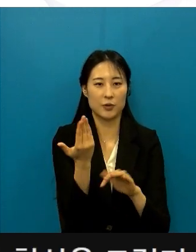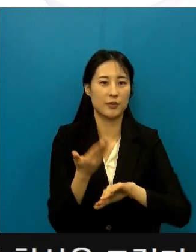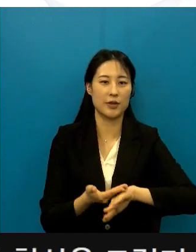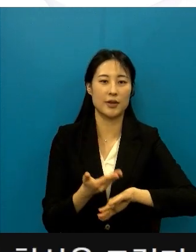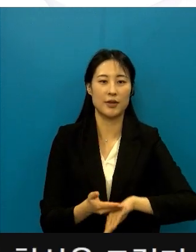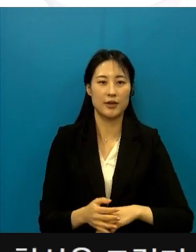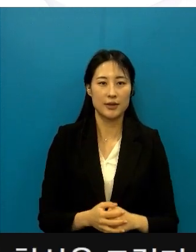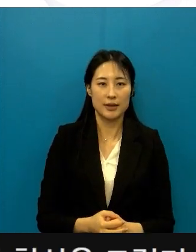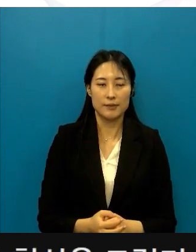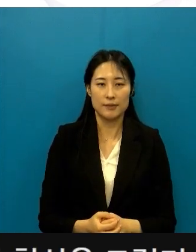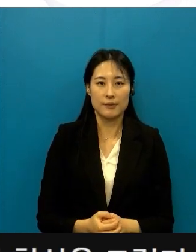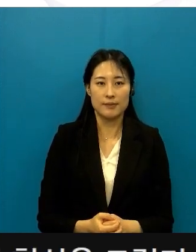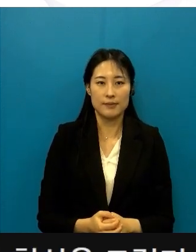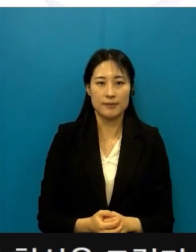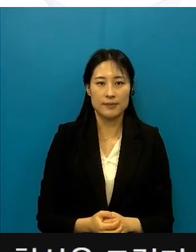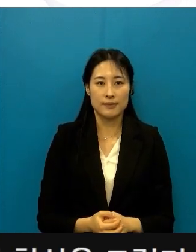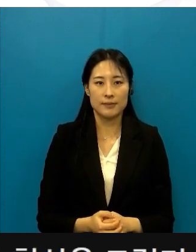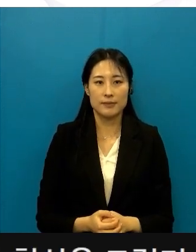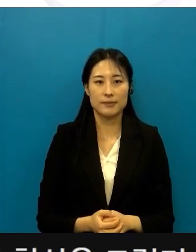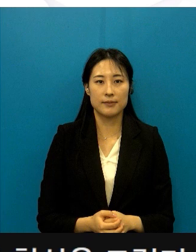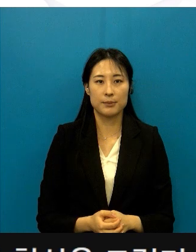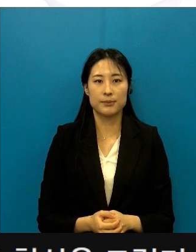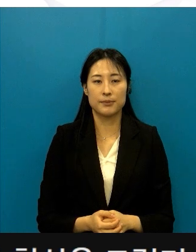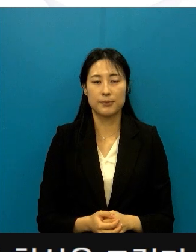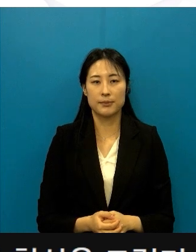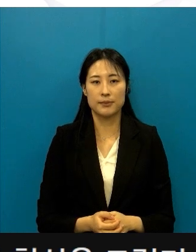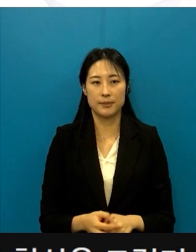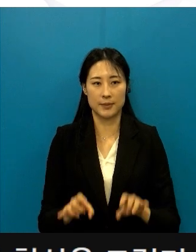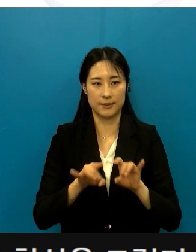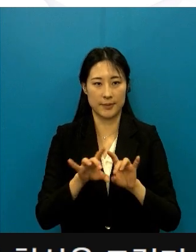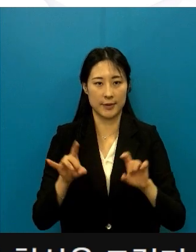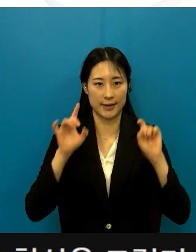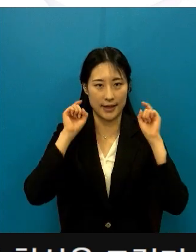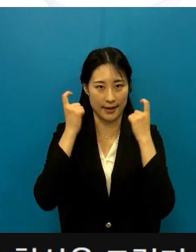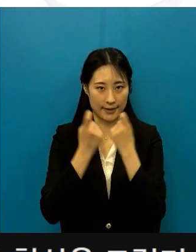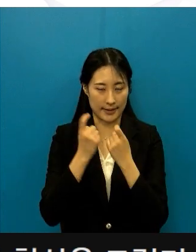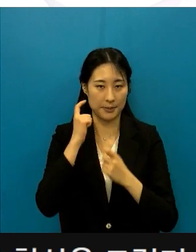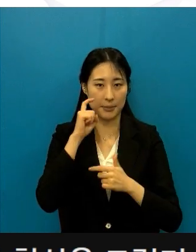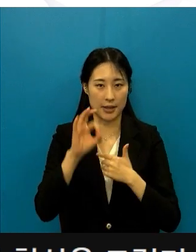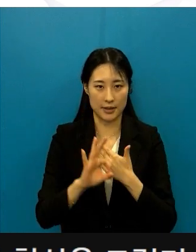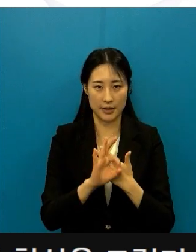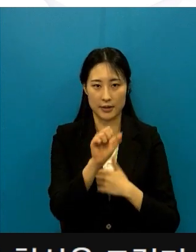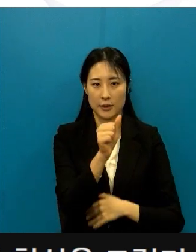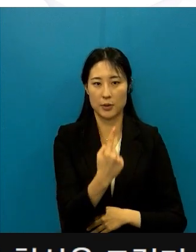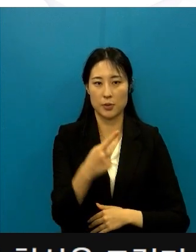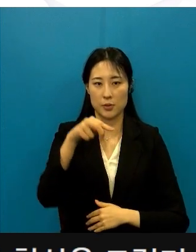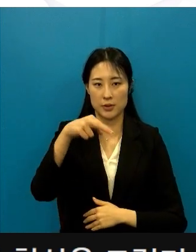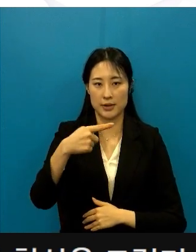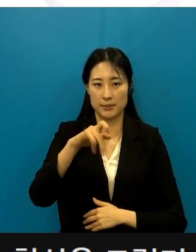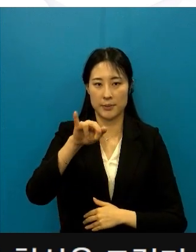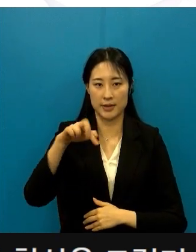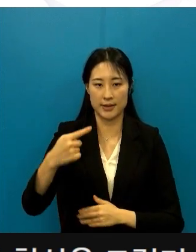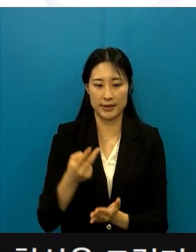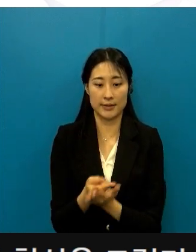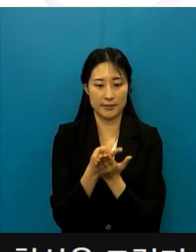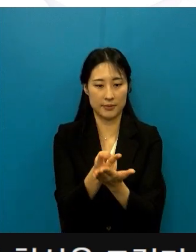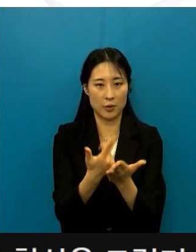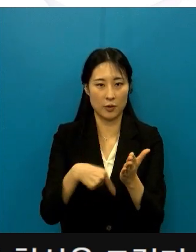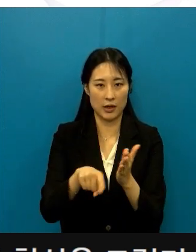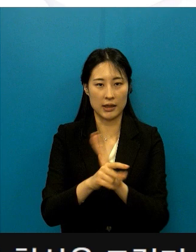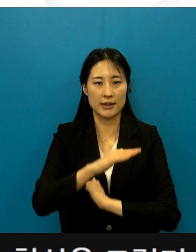Individuals have to enter a waiting list to get a place in a hospice. So at the end